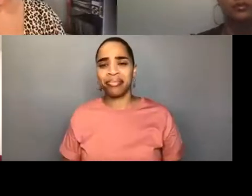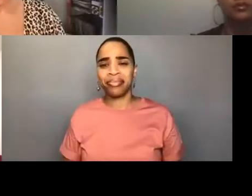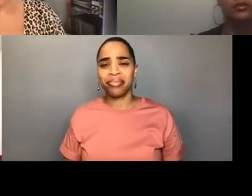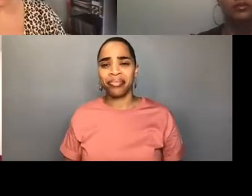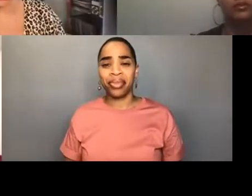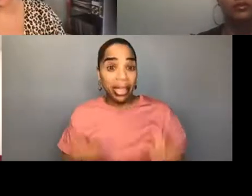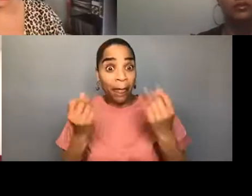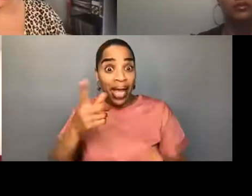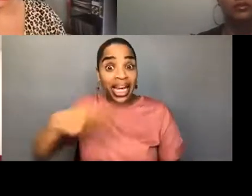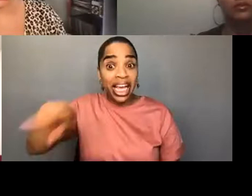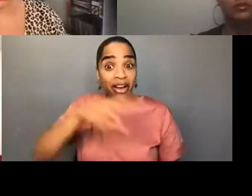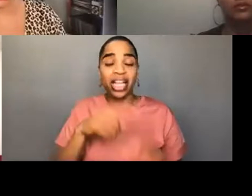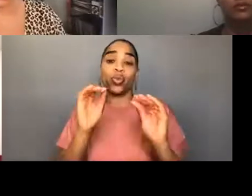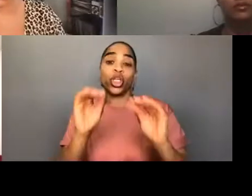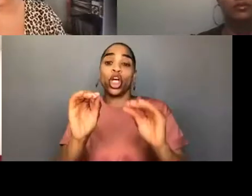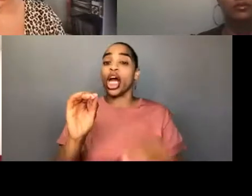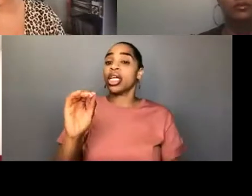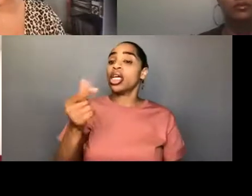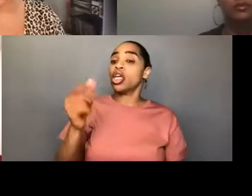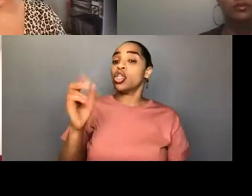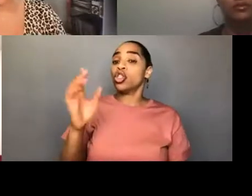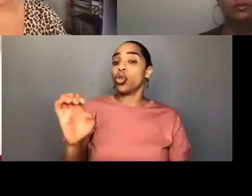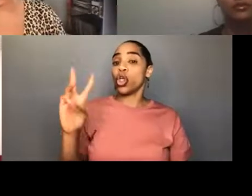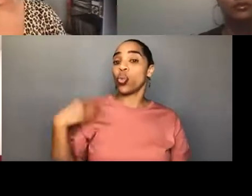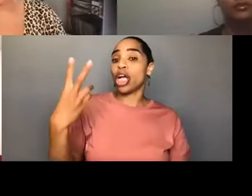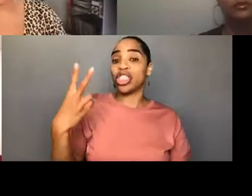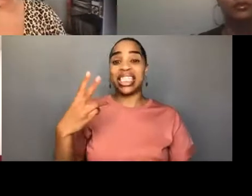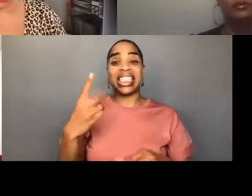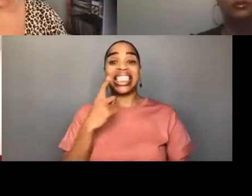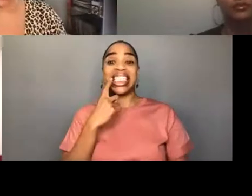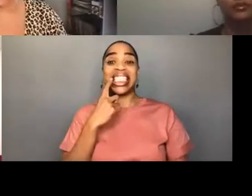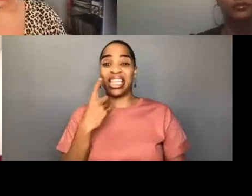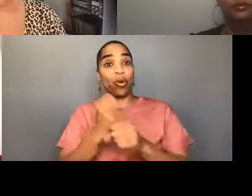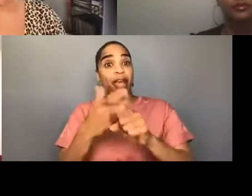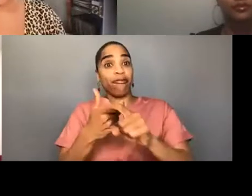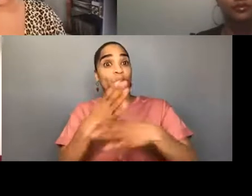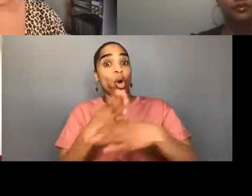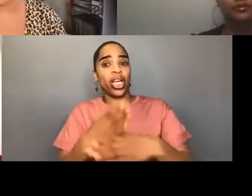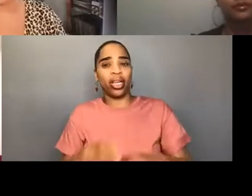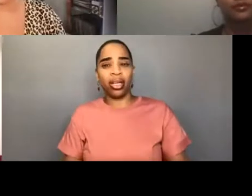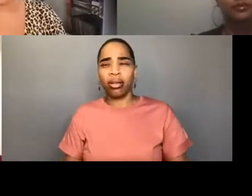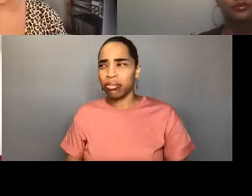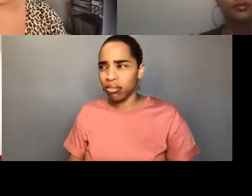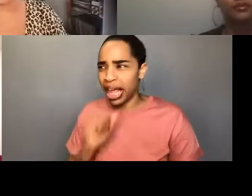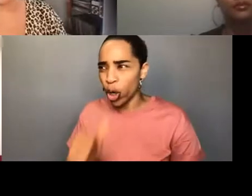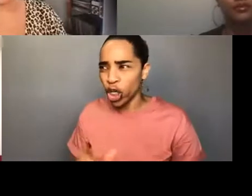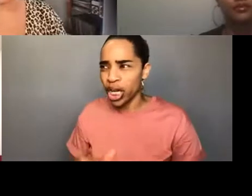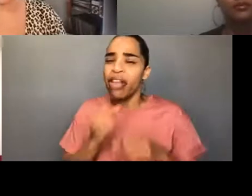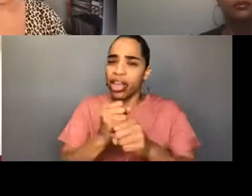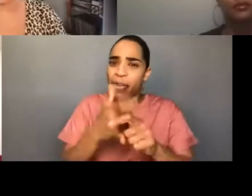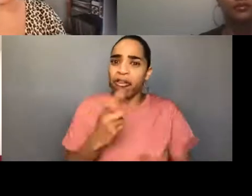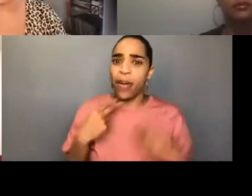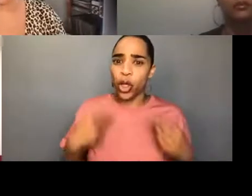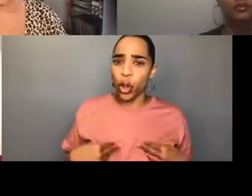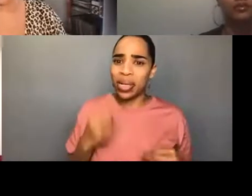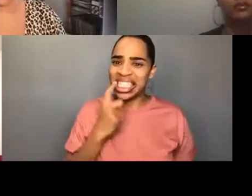that George Washington's teeth were made out of wood, right? They weren't. They were made out of human teeth. His teeth were the